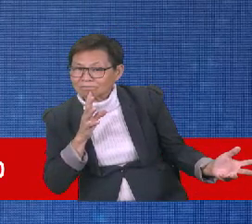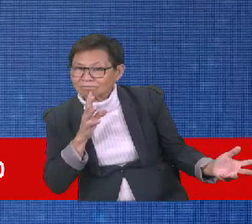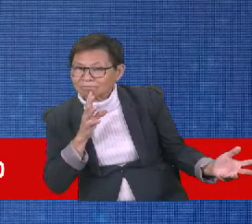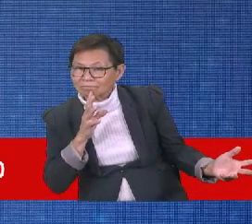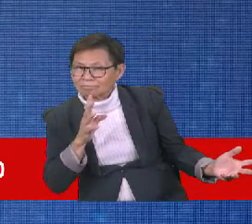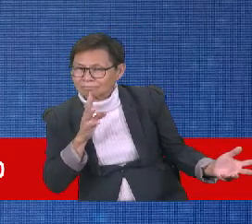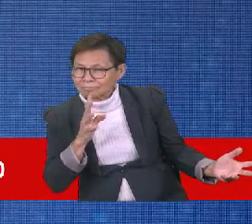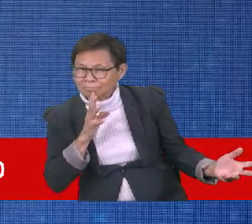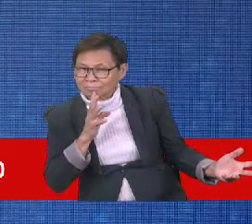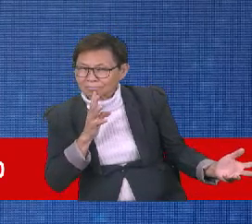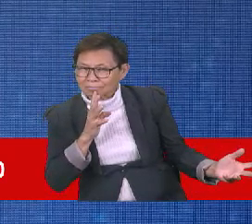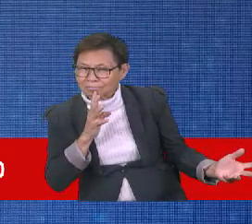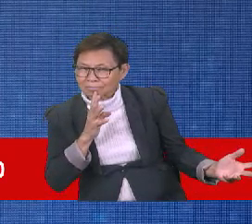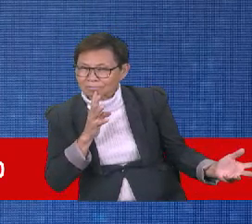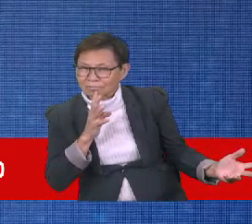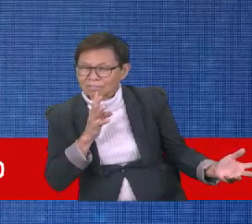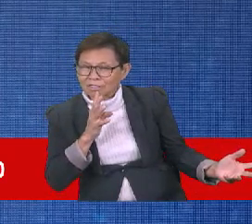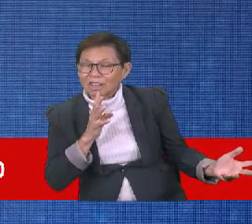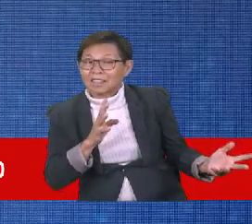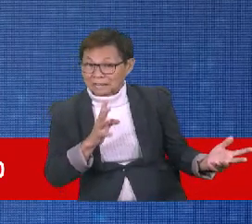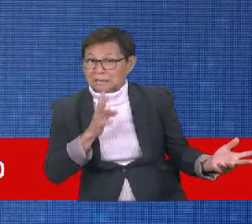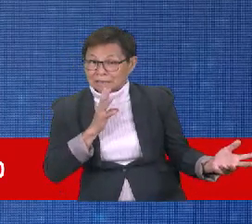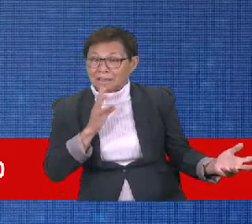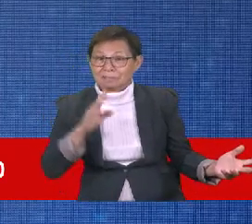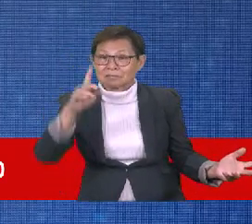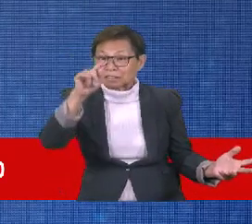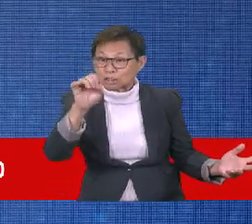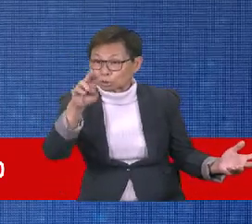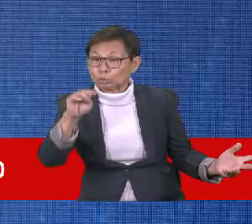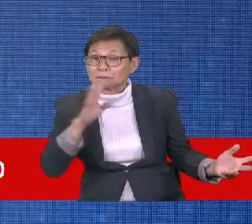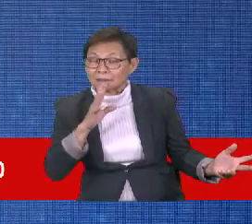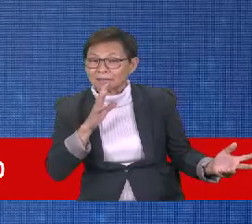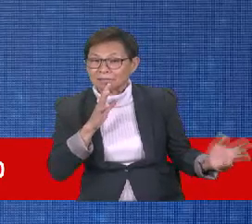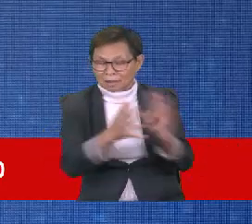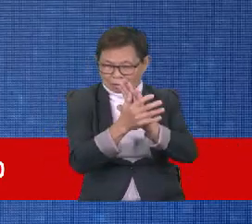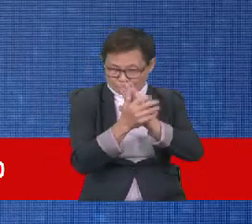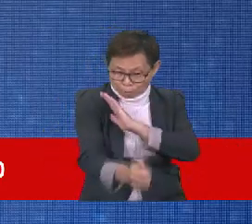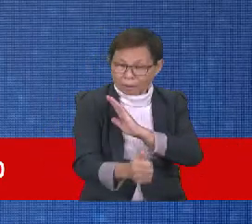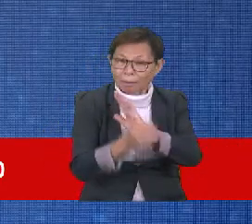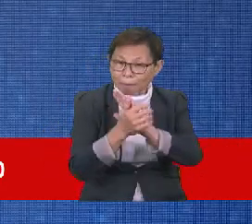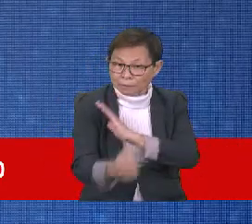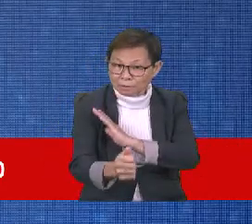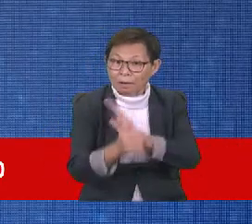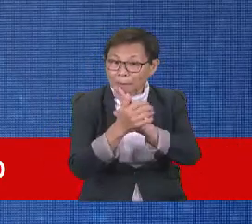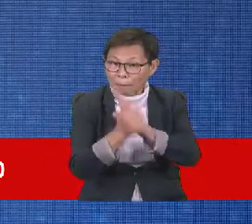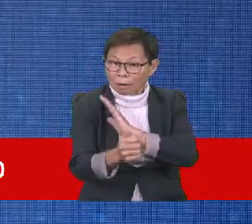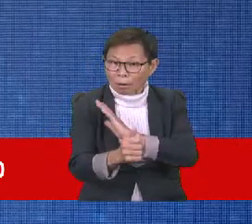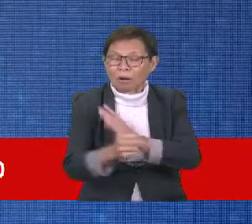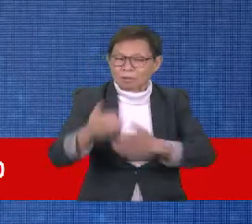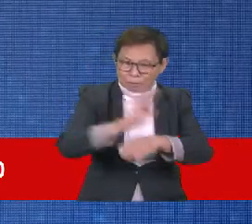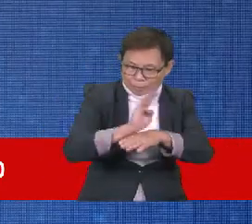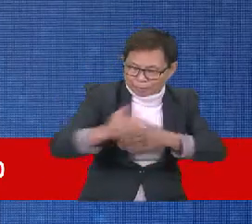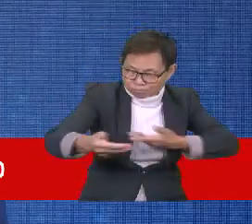cogently and lucidly that the potential of